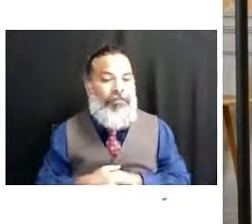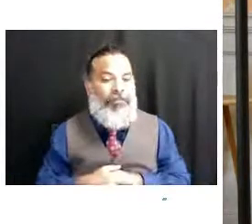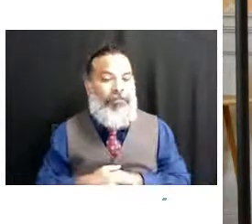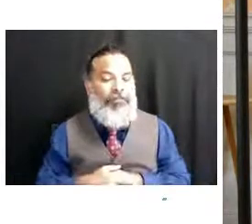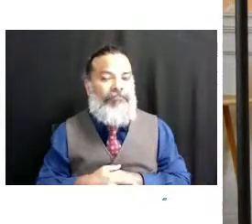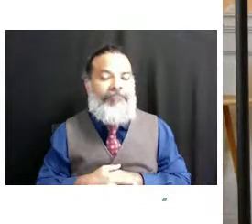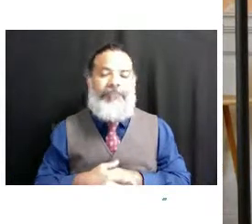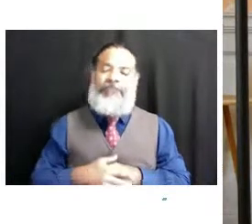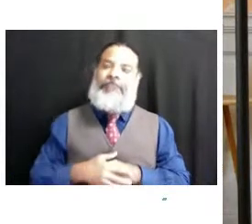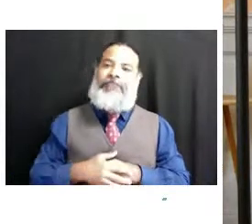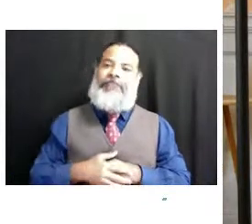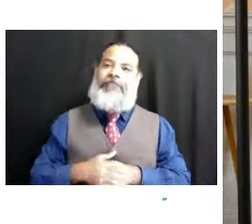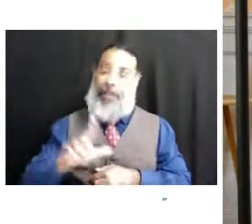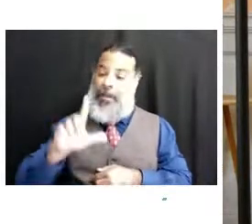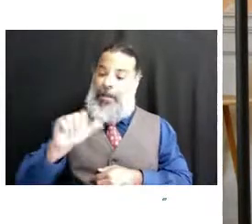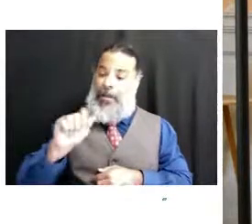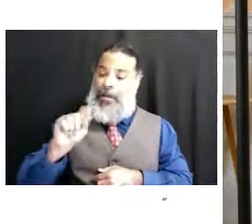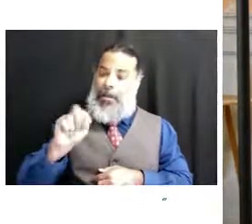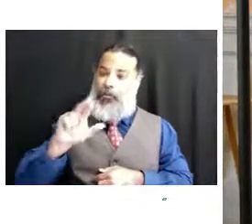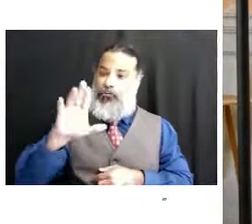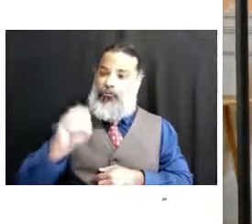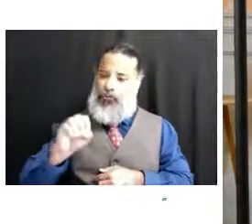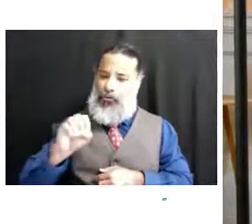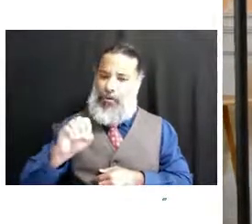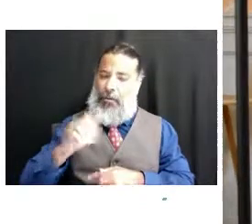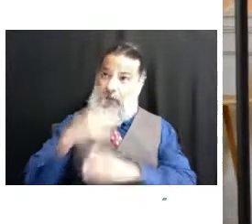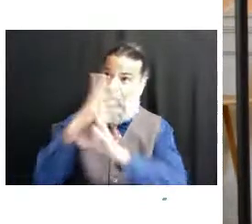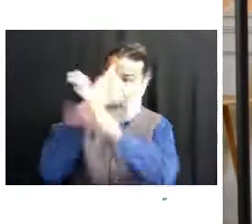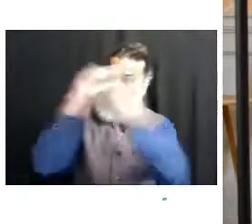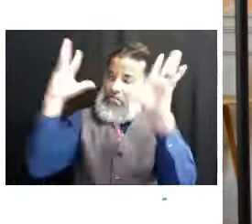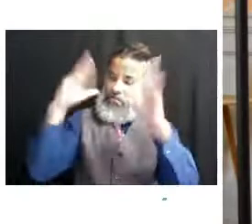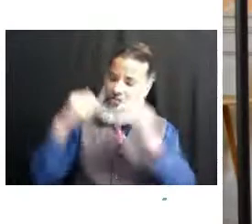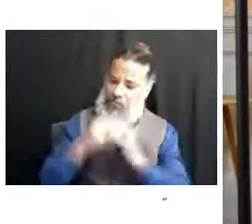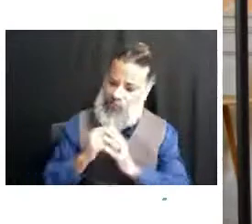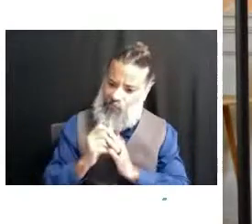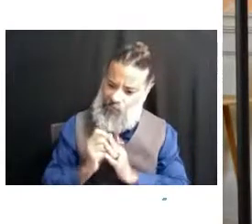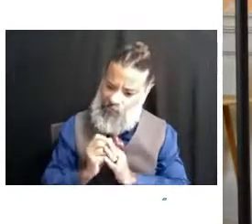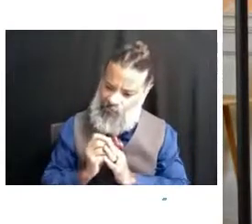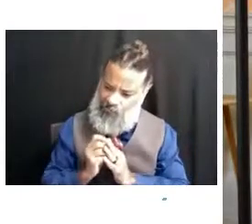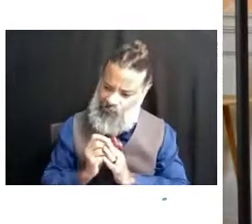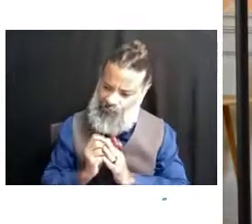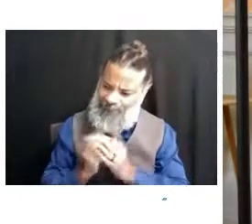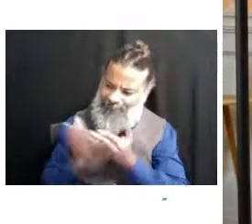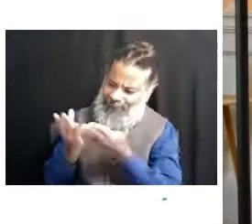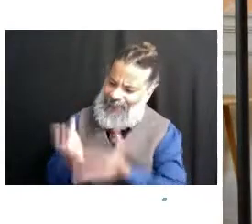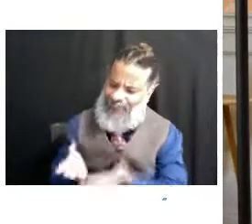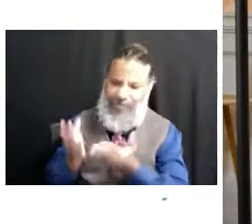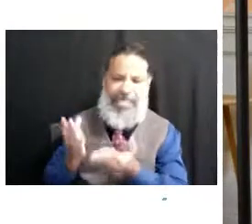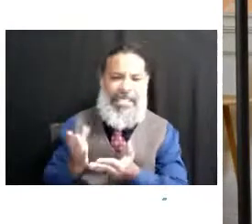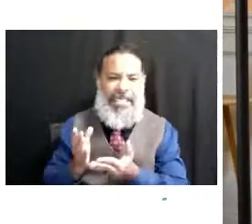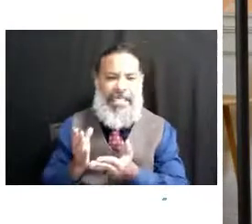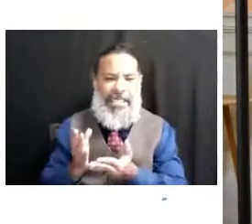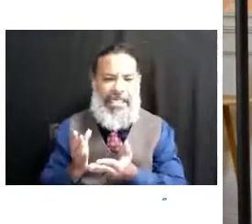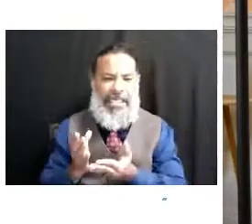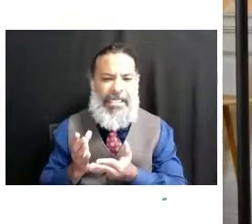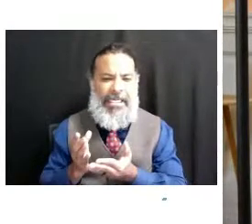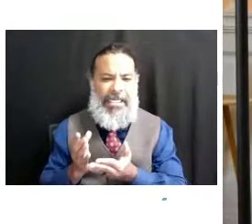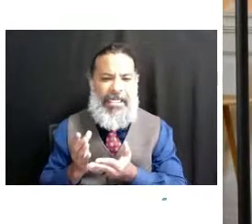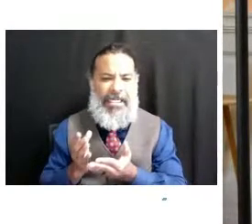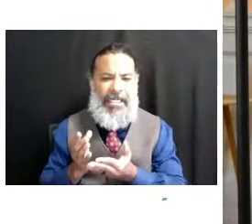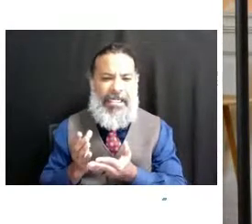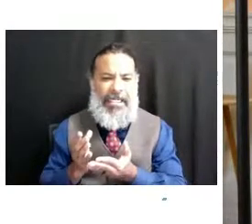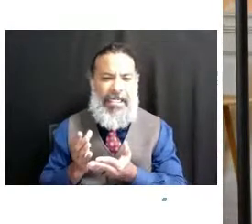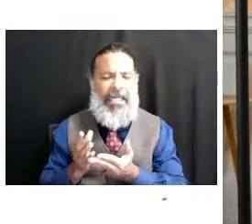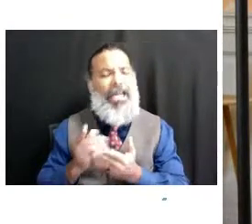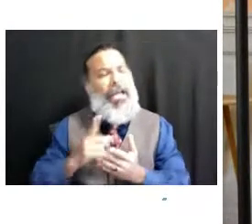key to Latrobe, as it emerged in my mind, was that he was every much